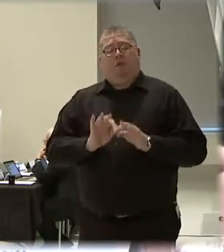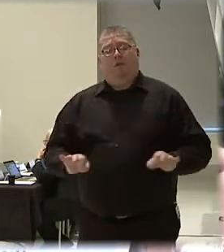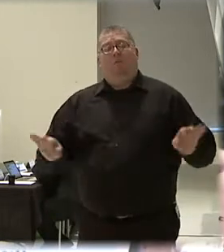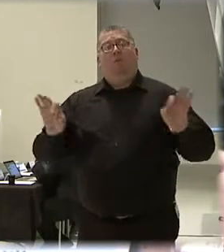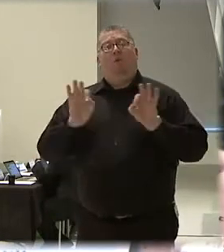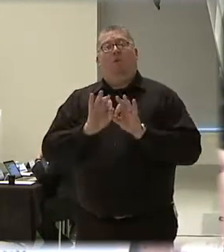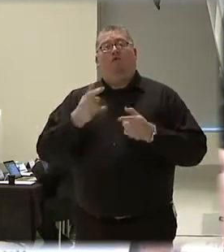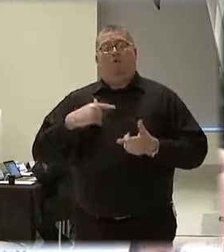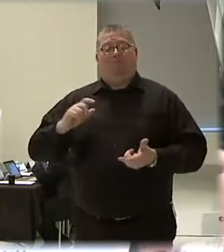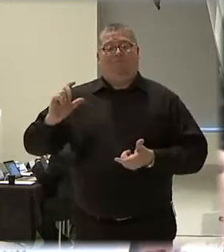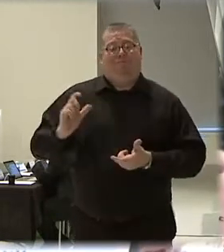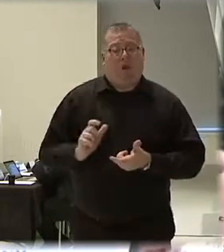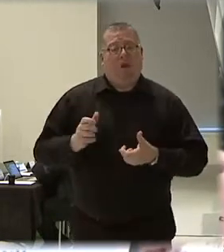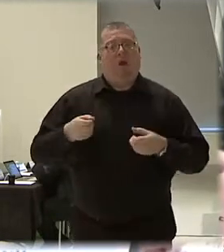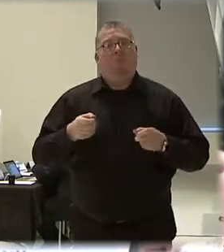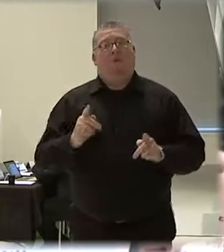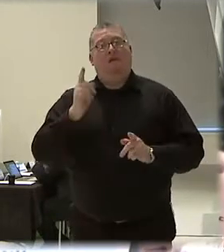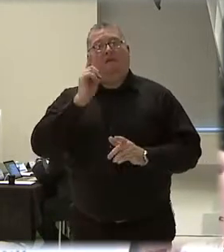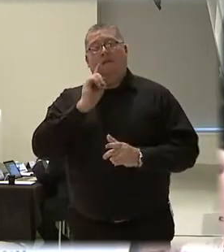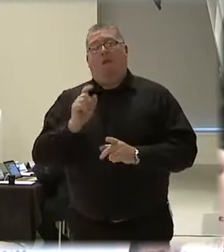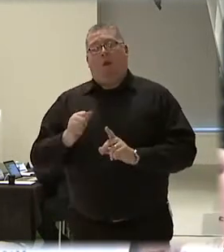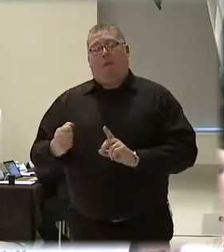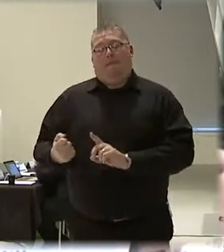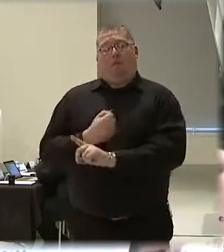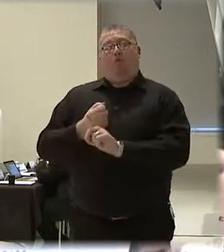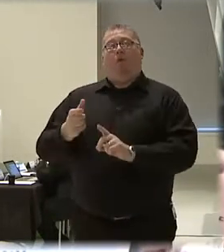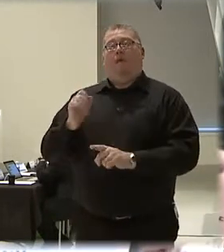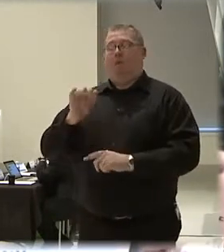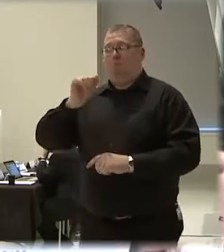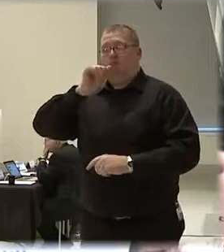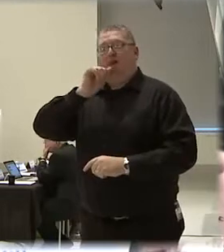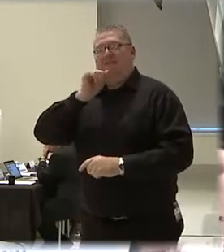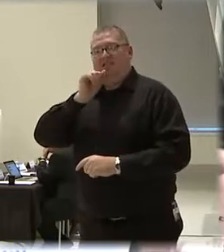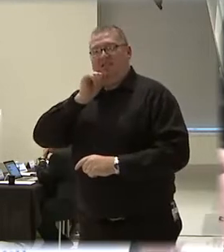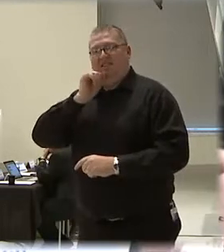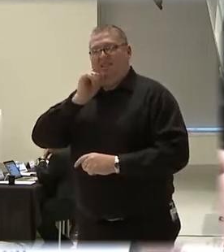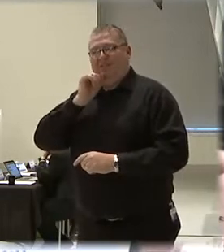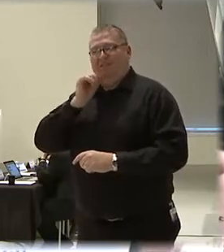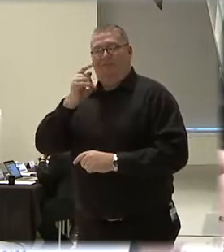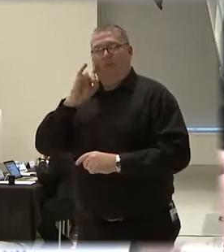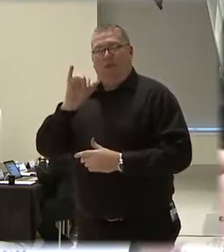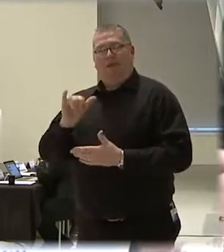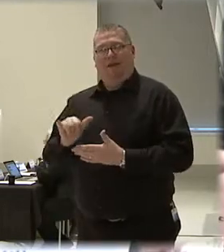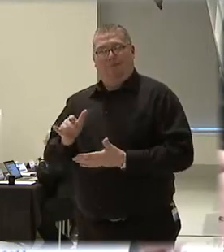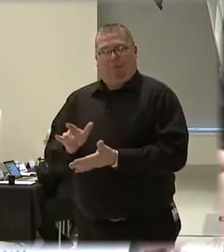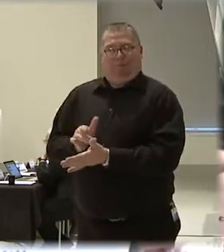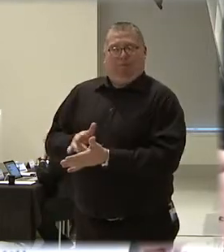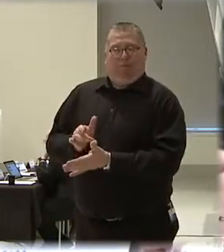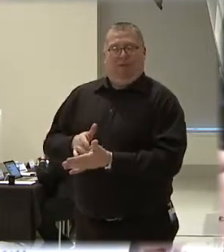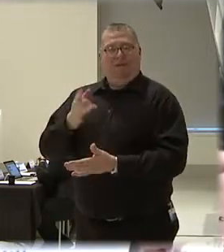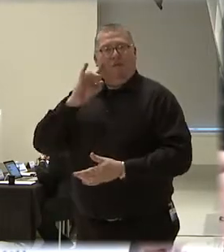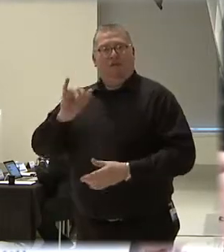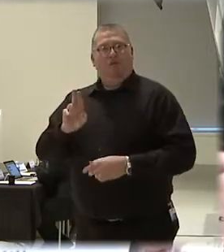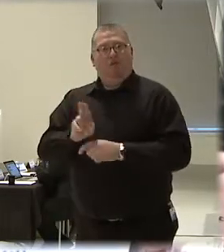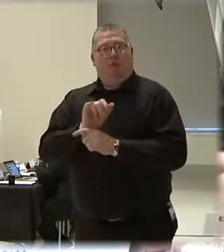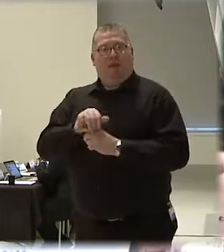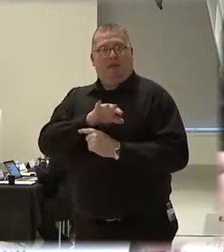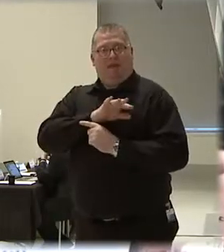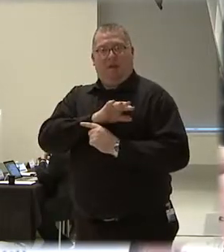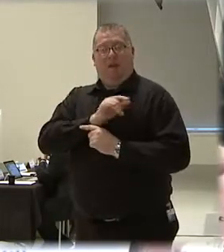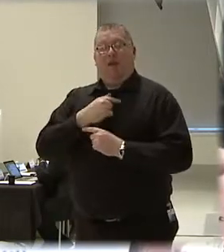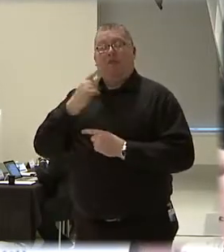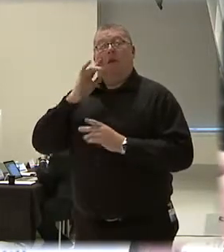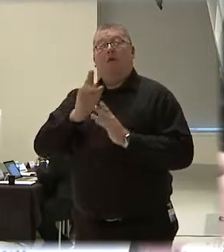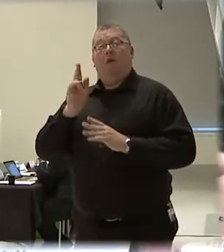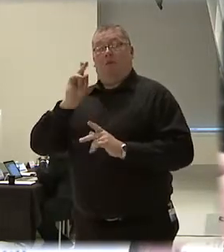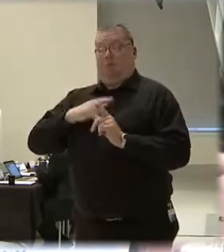of minimizing the opportunity for abuse of privacy in use of the cameras. For example, we believe it's very important that people be